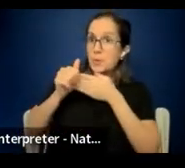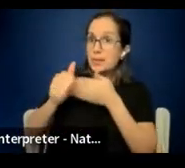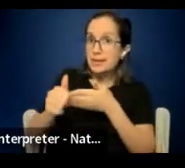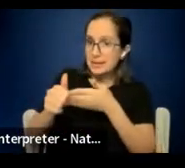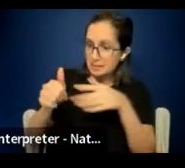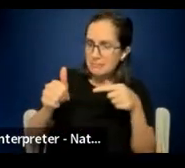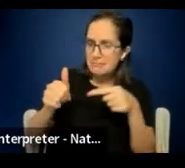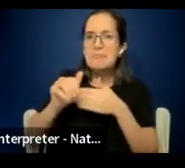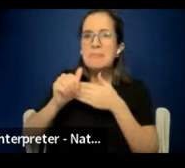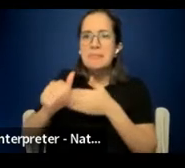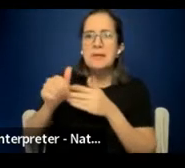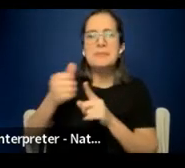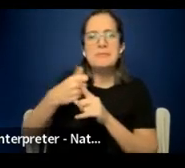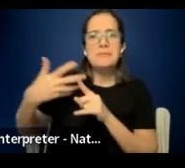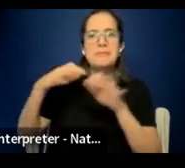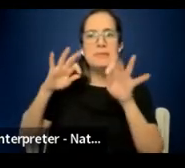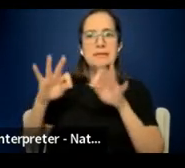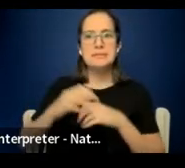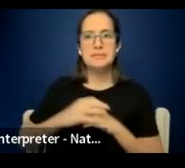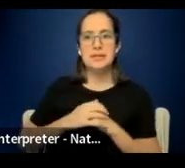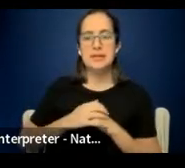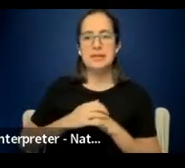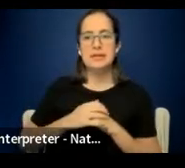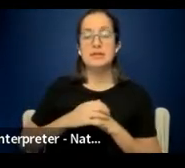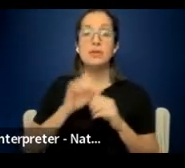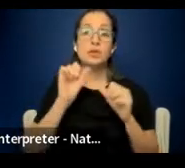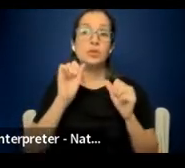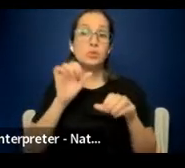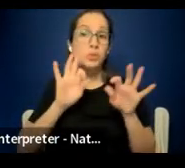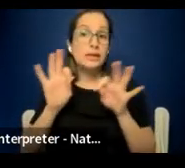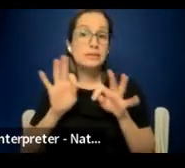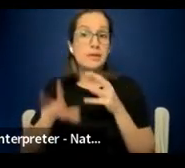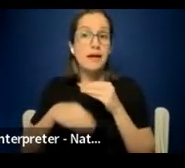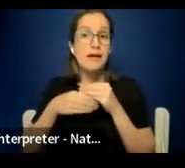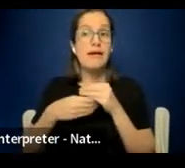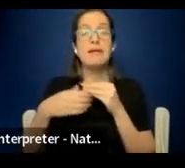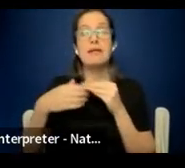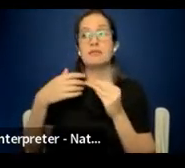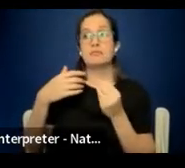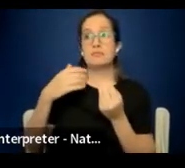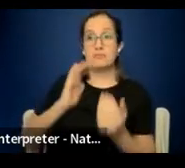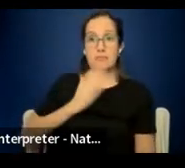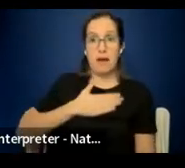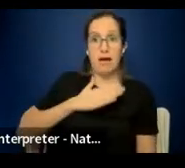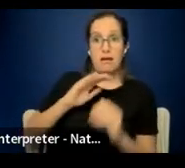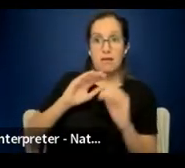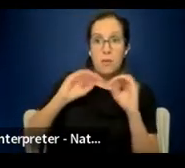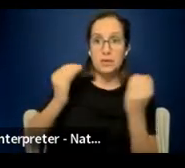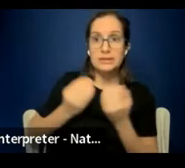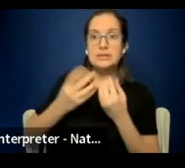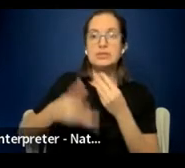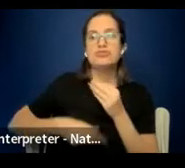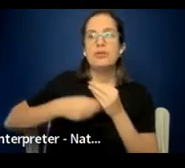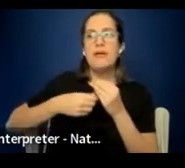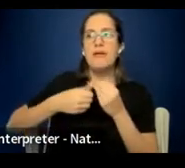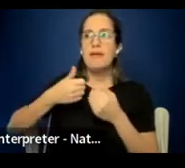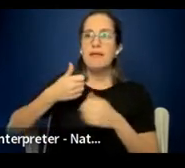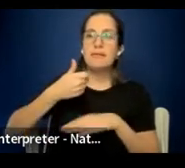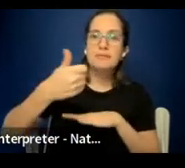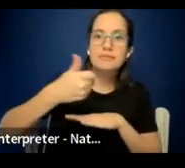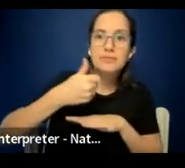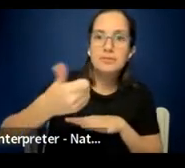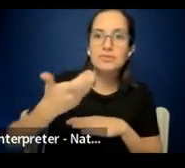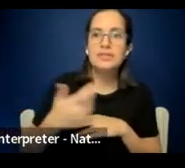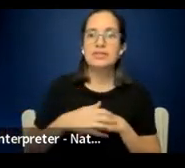organization offers, like transportation or refreshments? Mention those things in there. It might make, you know, might remove a barrier for a volunteer